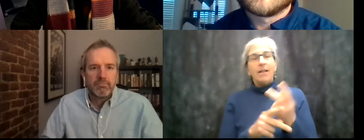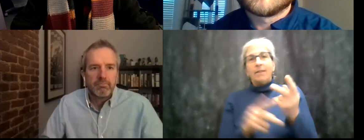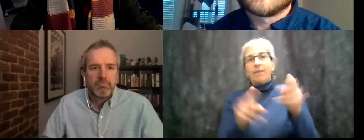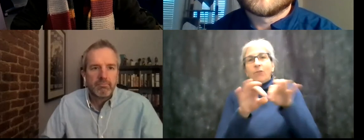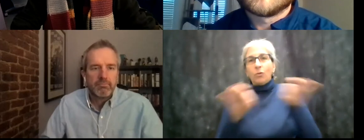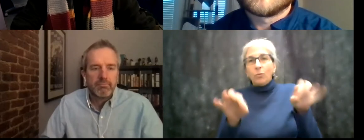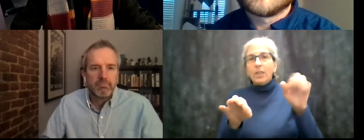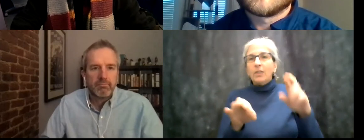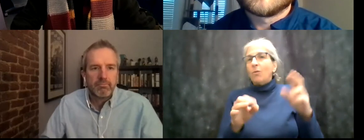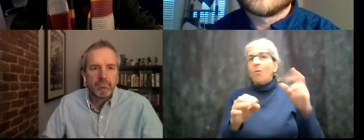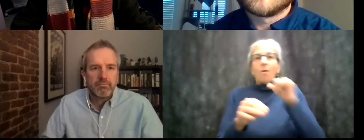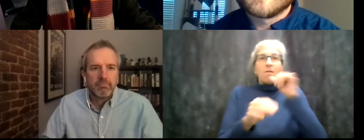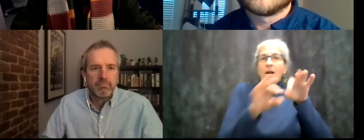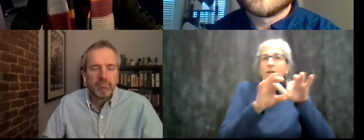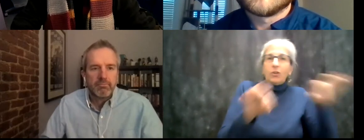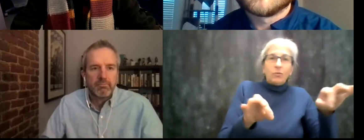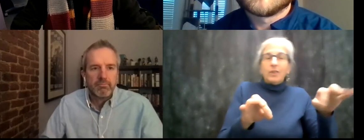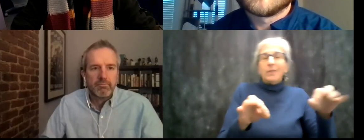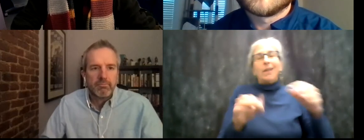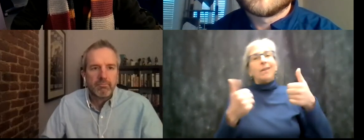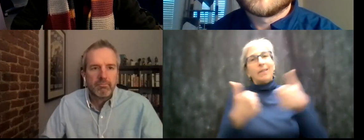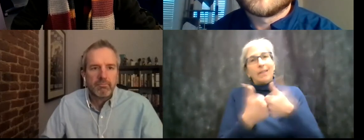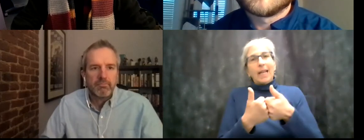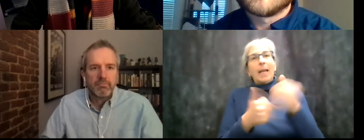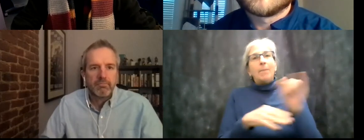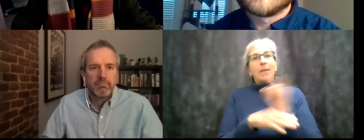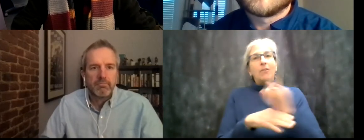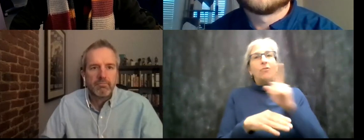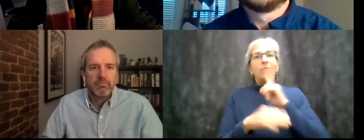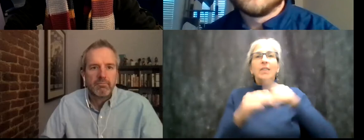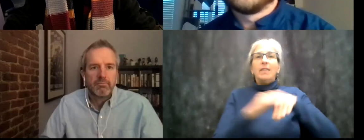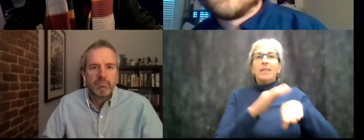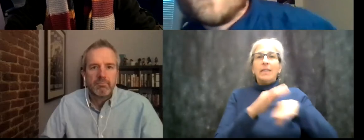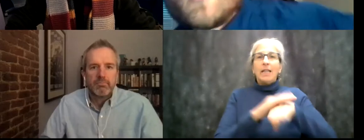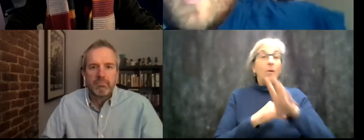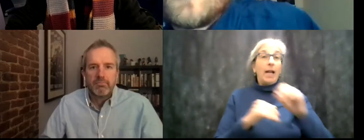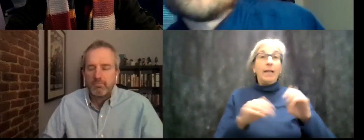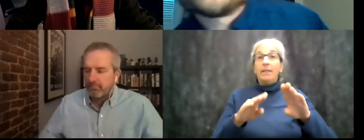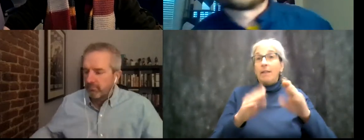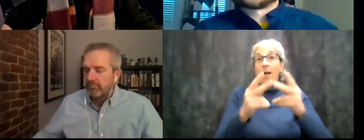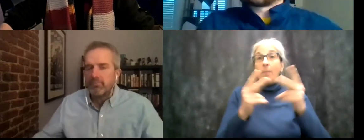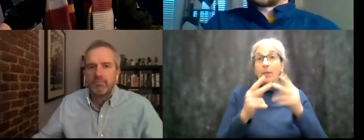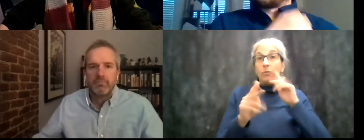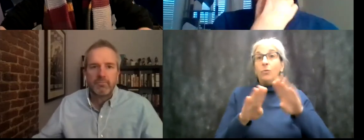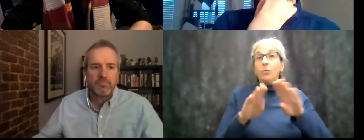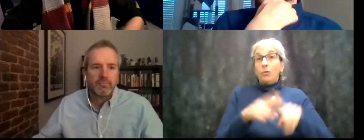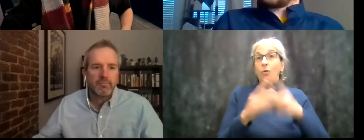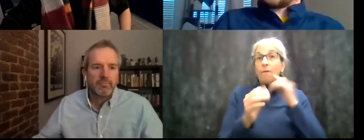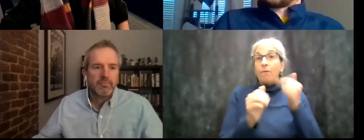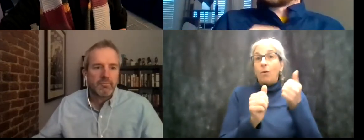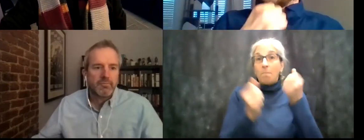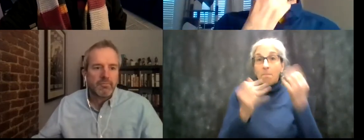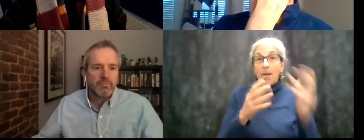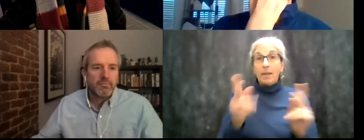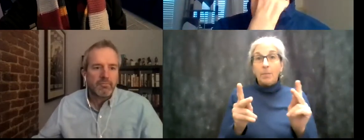is still accessible and there's still a starting point for pretty much anybody. Very cool. What was your first job in the